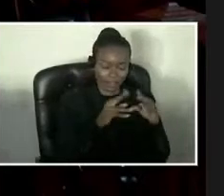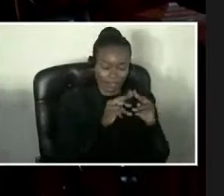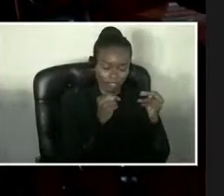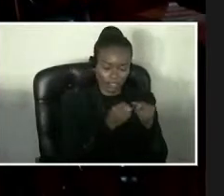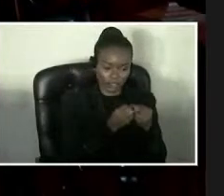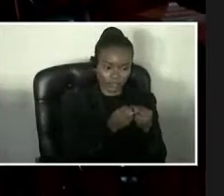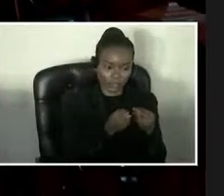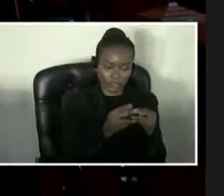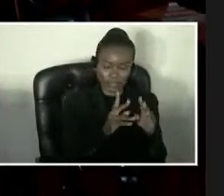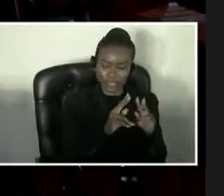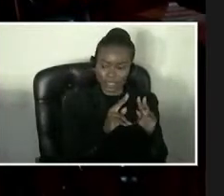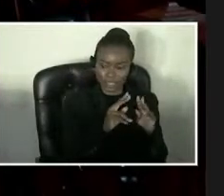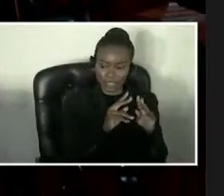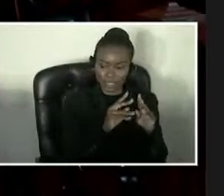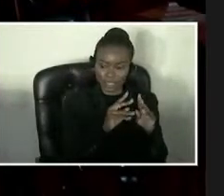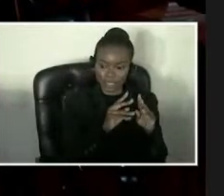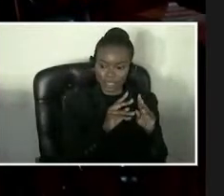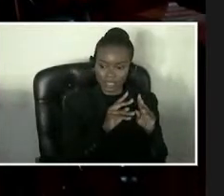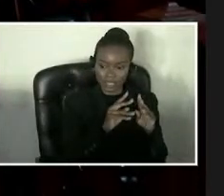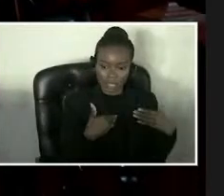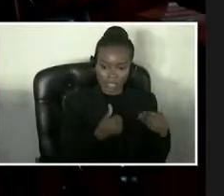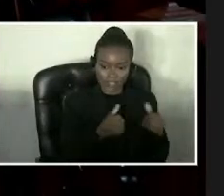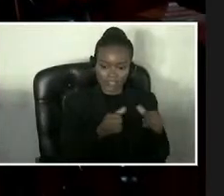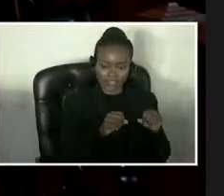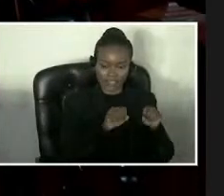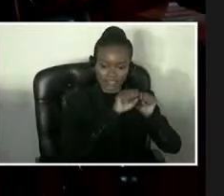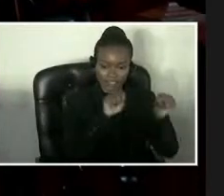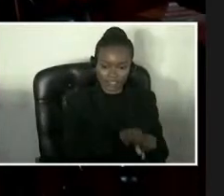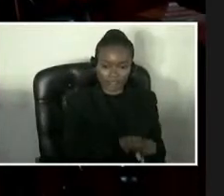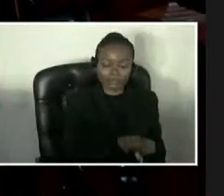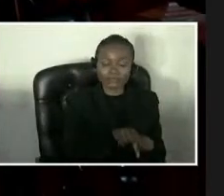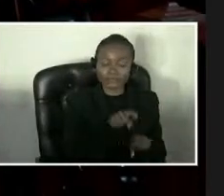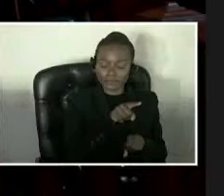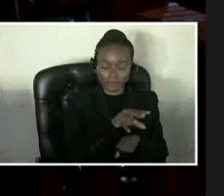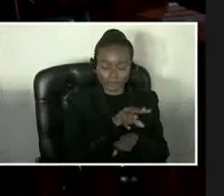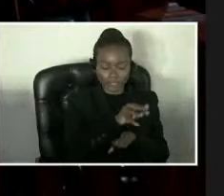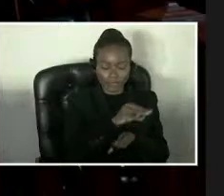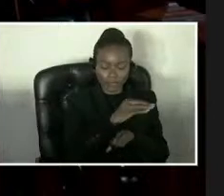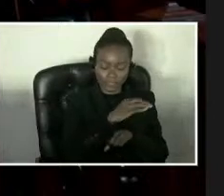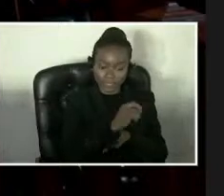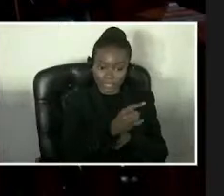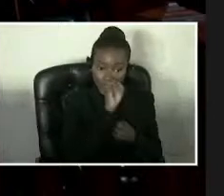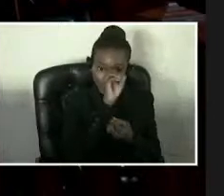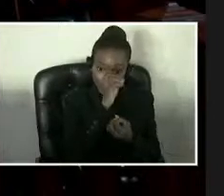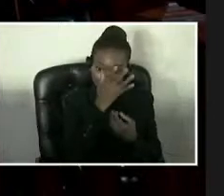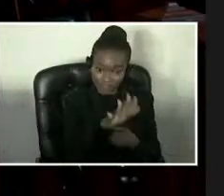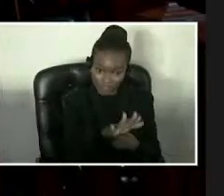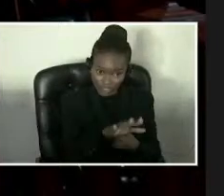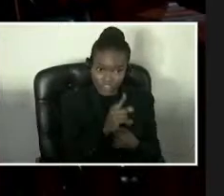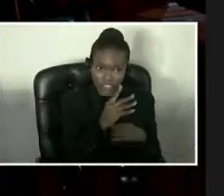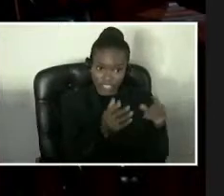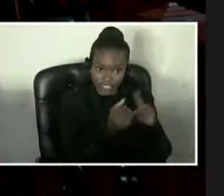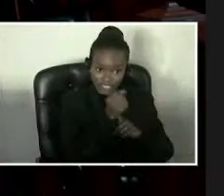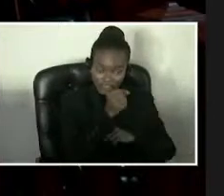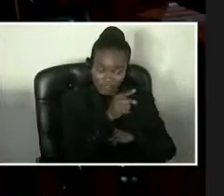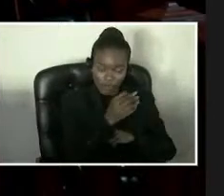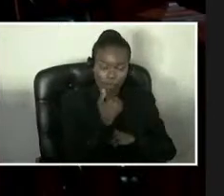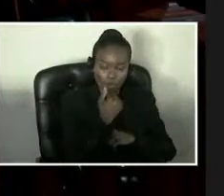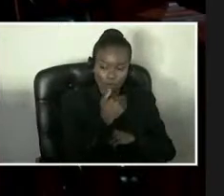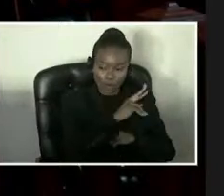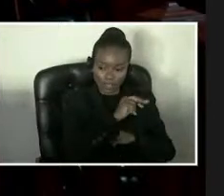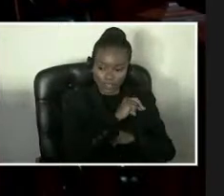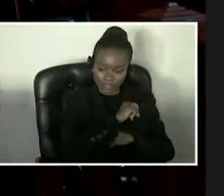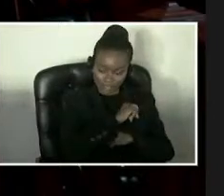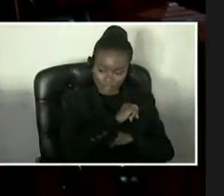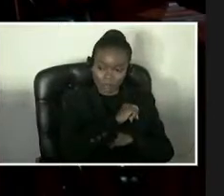objective you've already illustrated a poor intellectual embassy on this fundamental which must be achieved by the province of cosmonauts